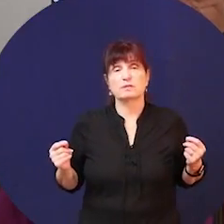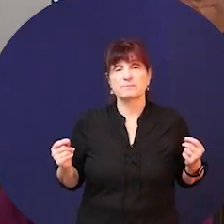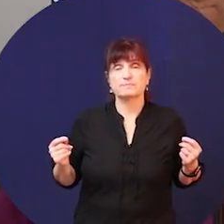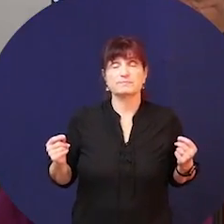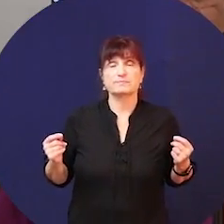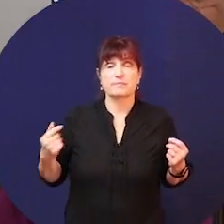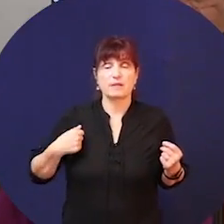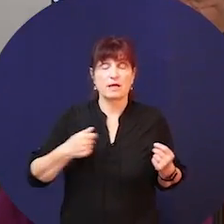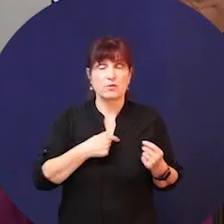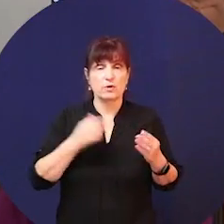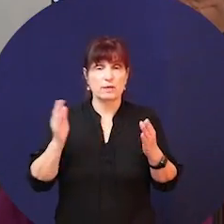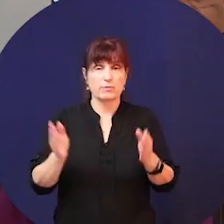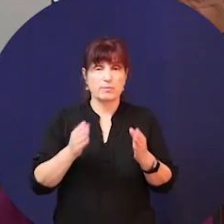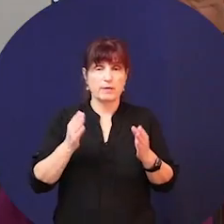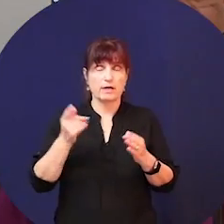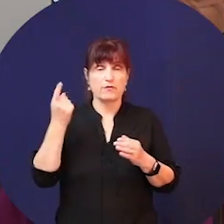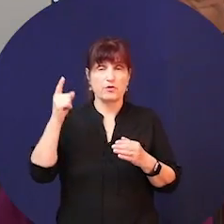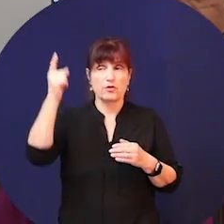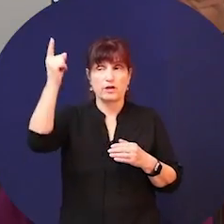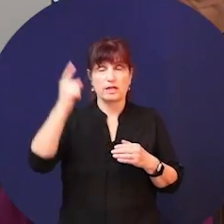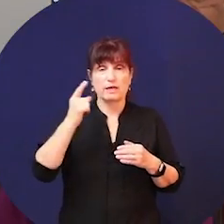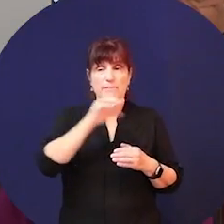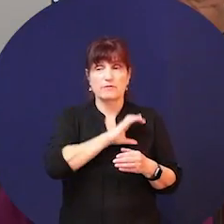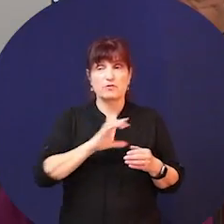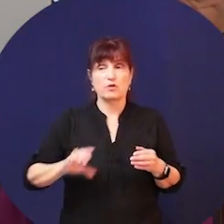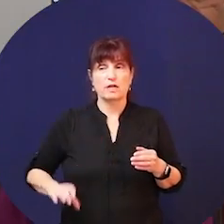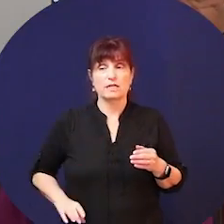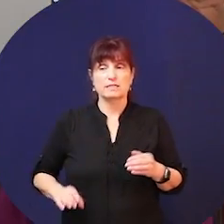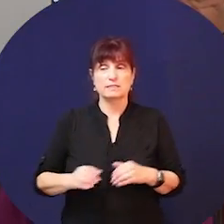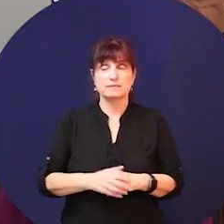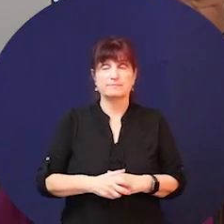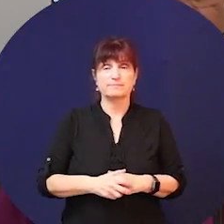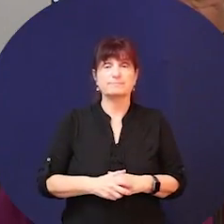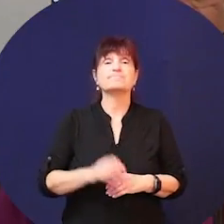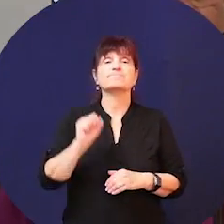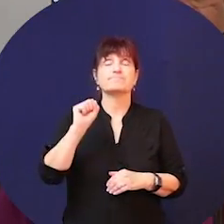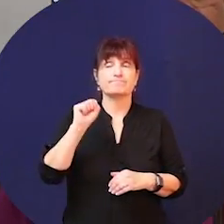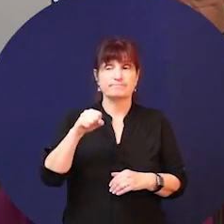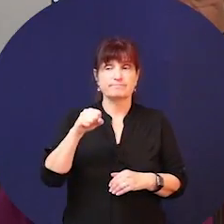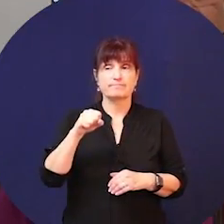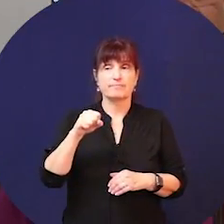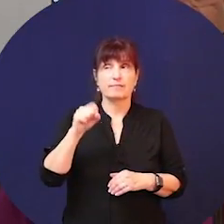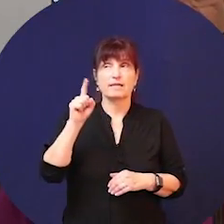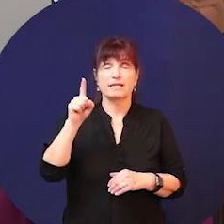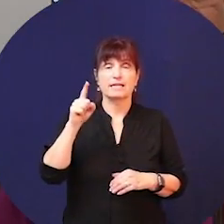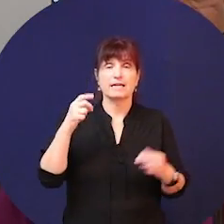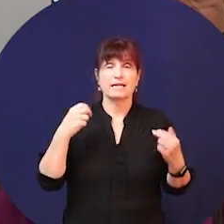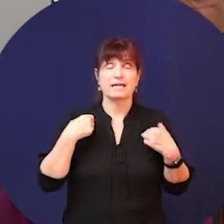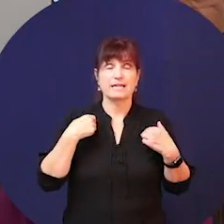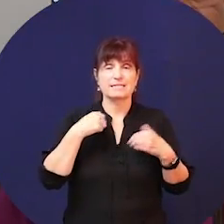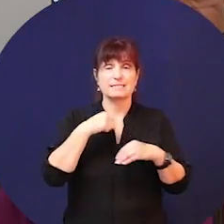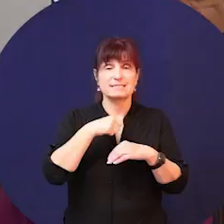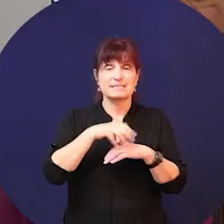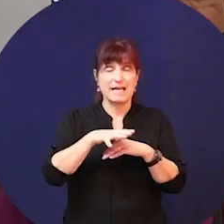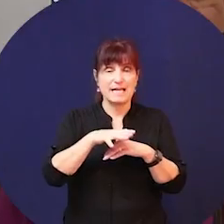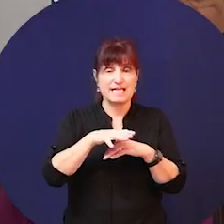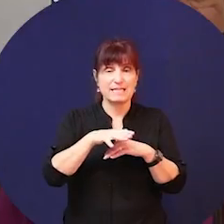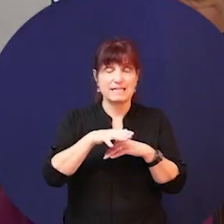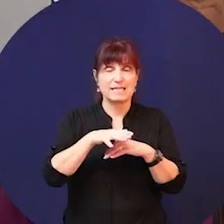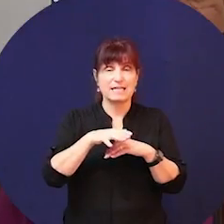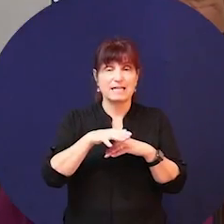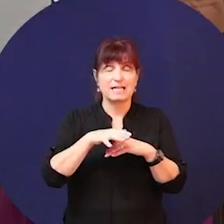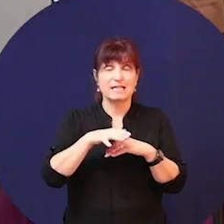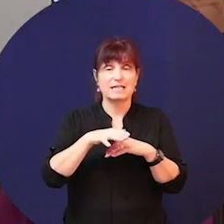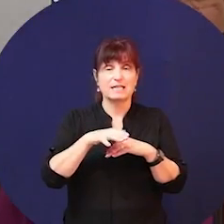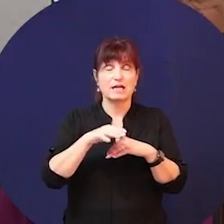we prepare for the coming of Christ. Yes. He has sent the messenger, as we heard in